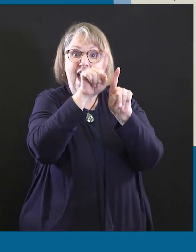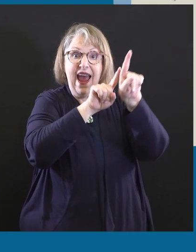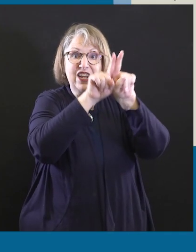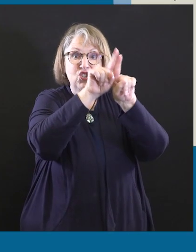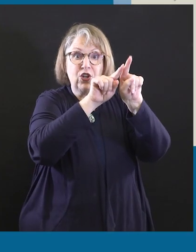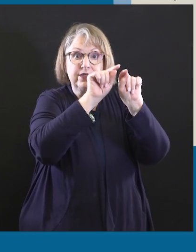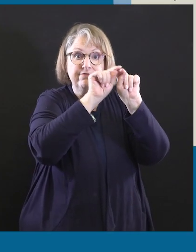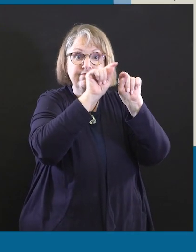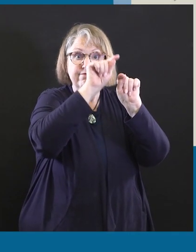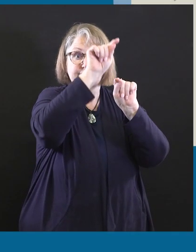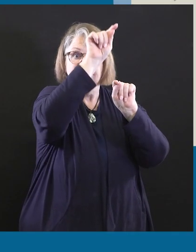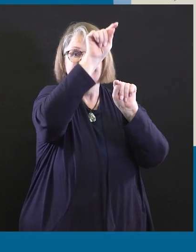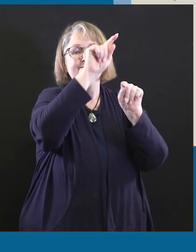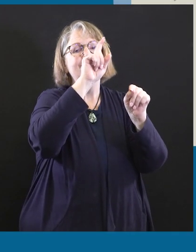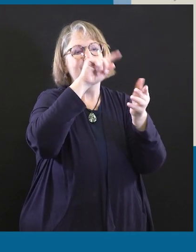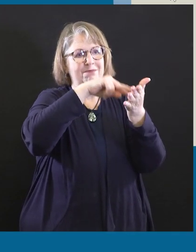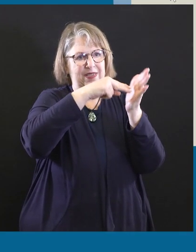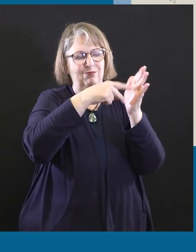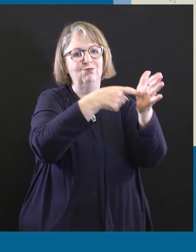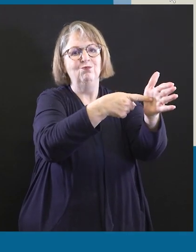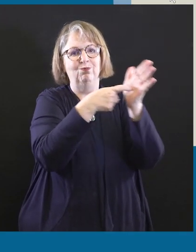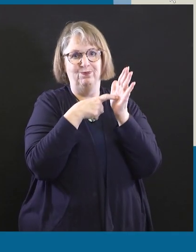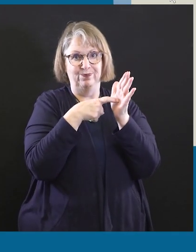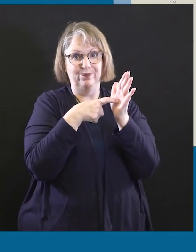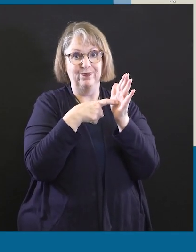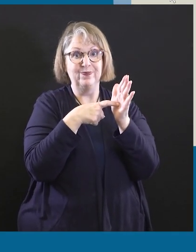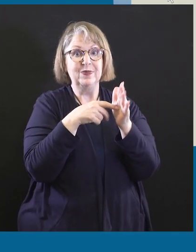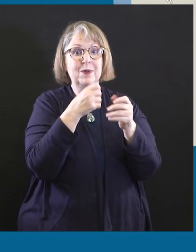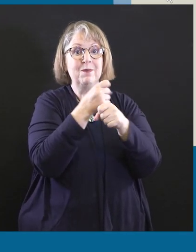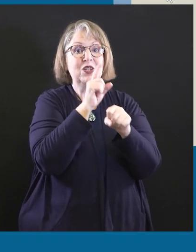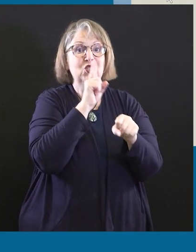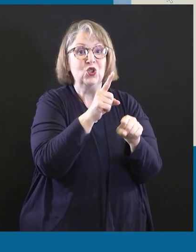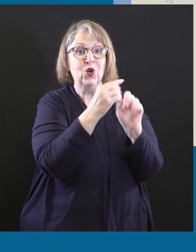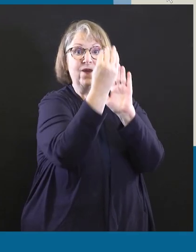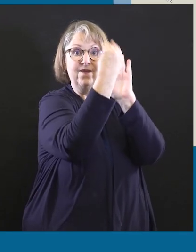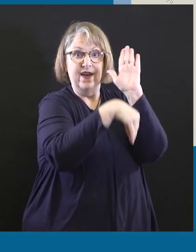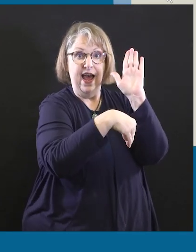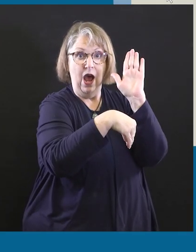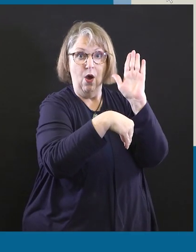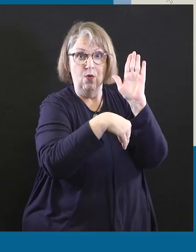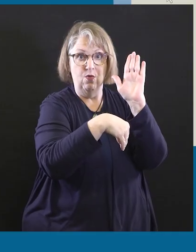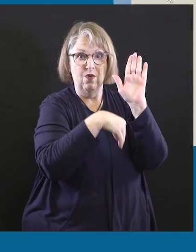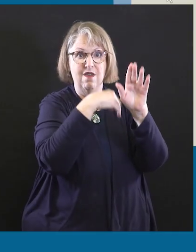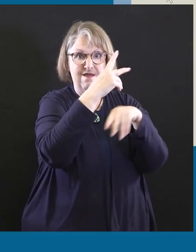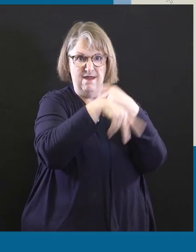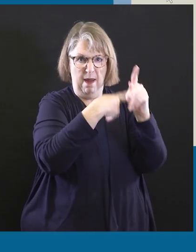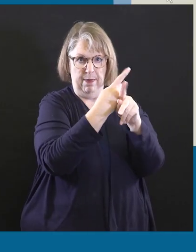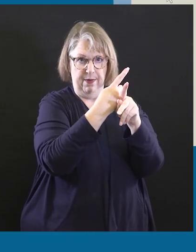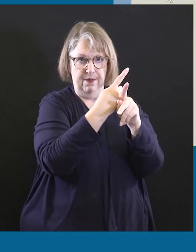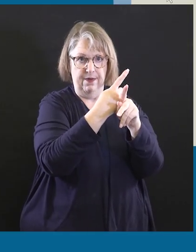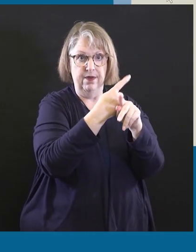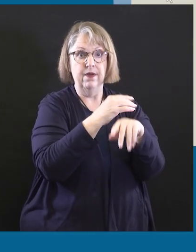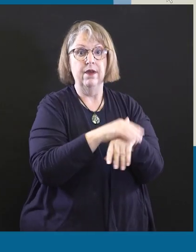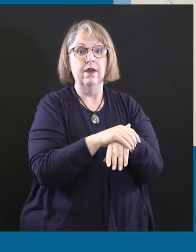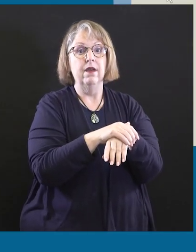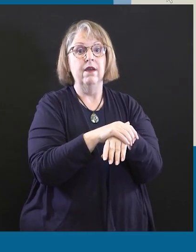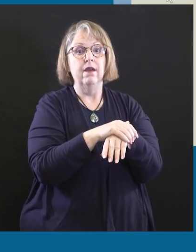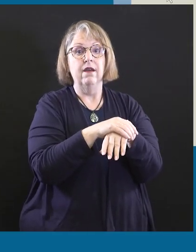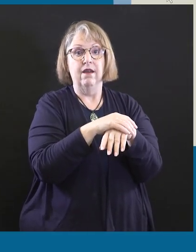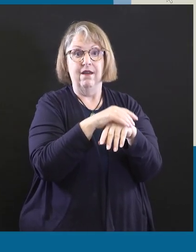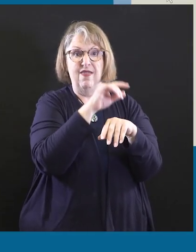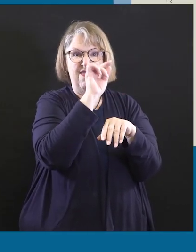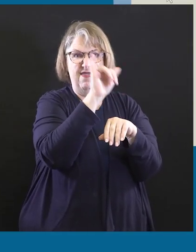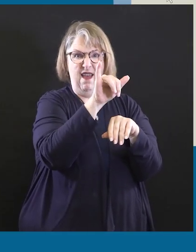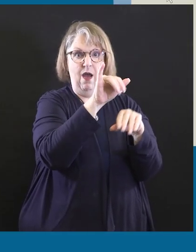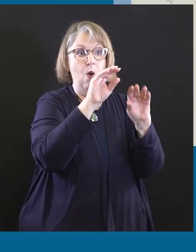In the authorization section, you'll see a star. It's required. Make sure that all of that information is